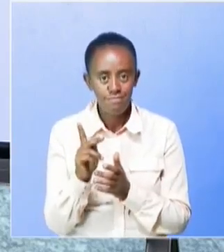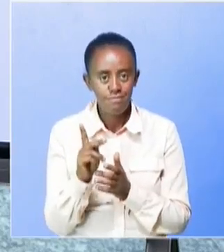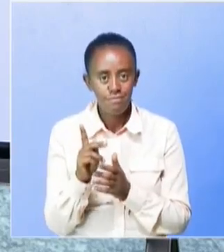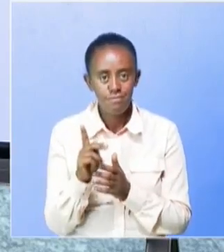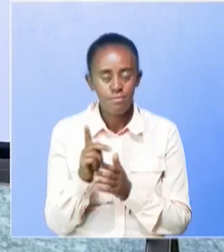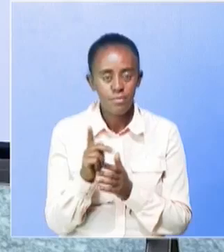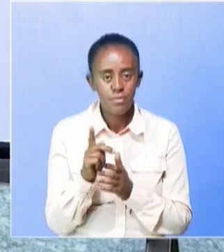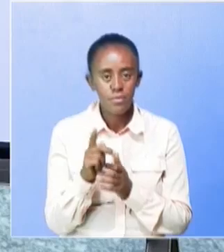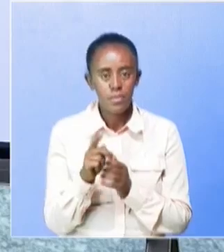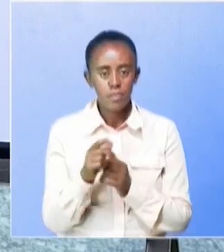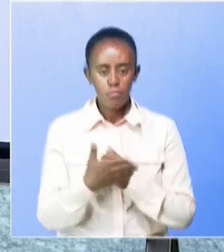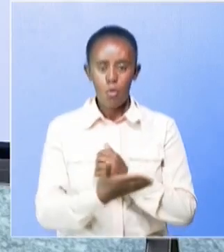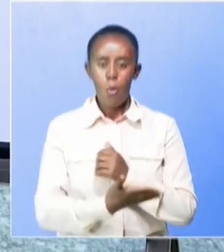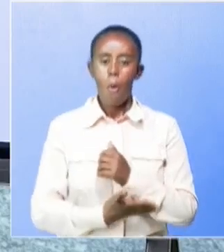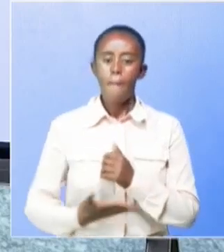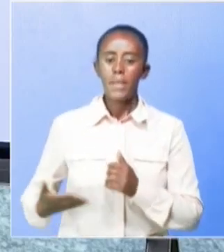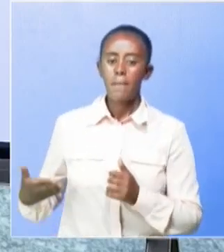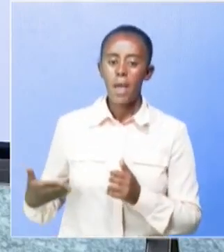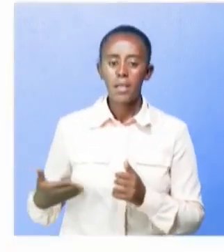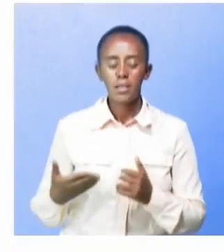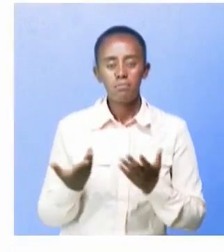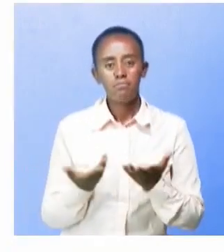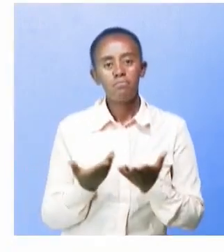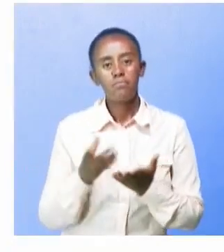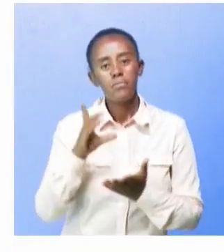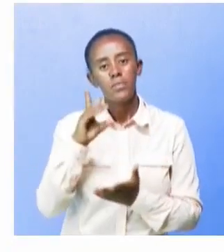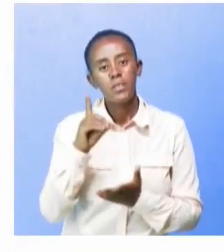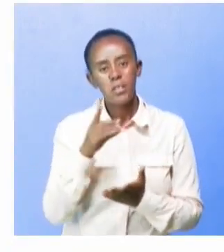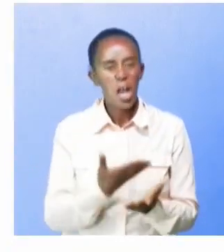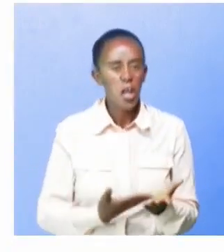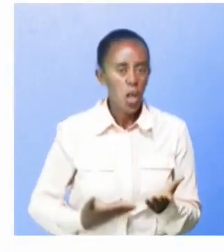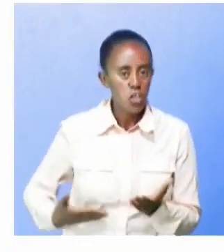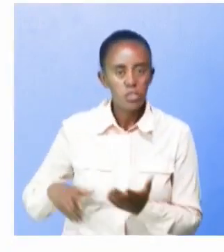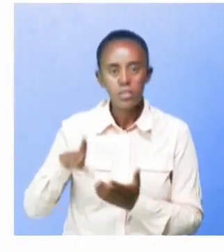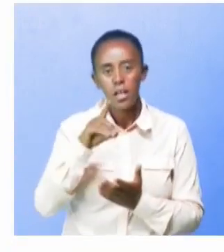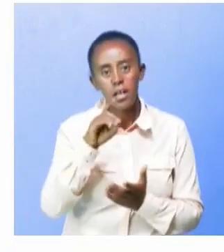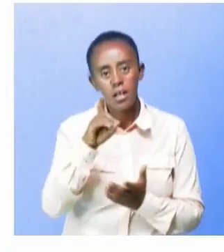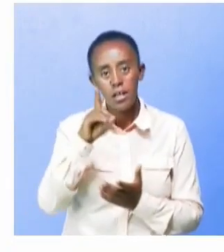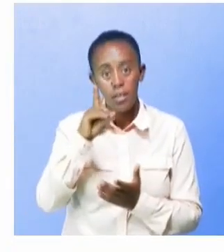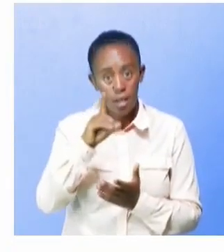for commitment is dedication.